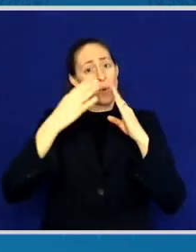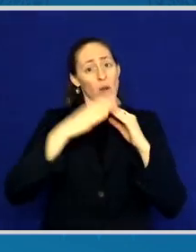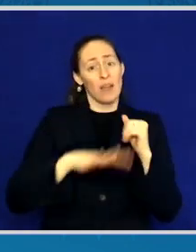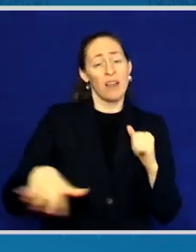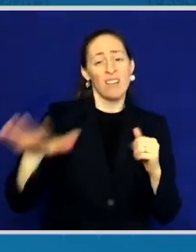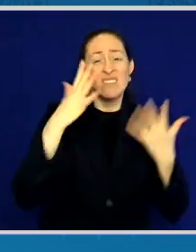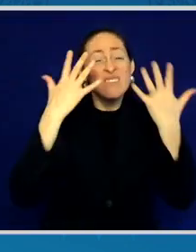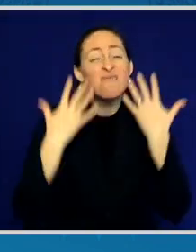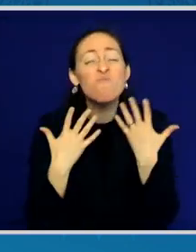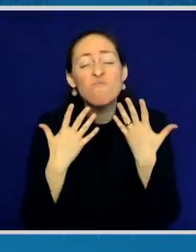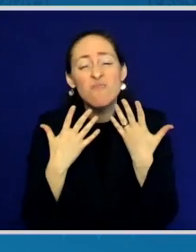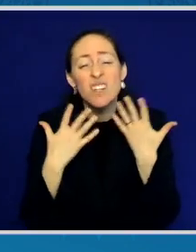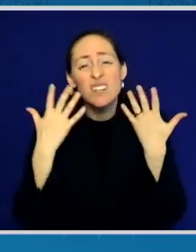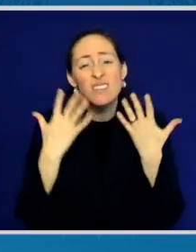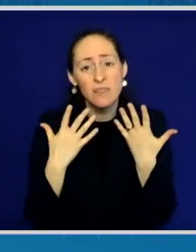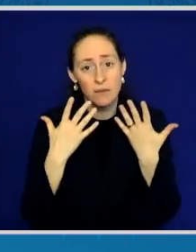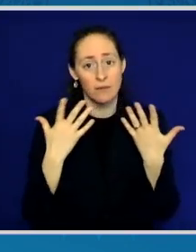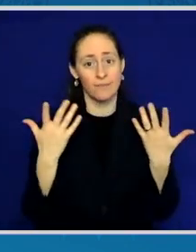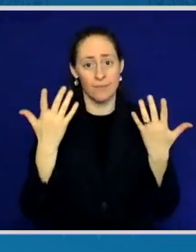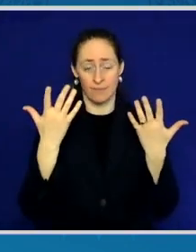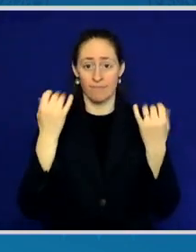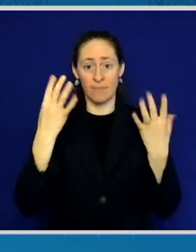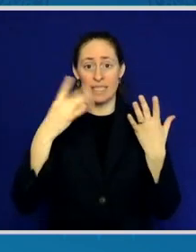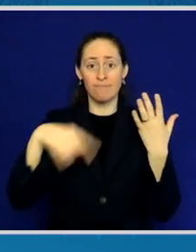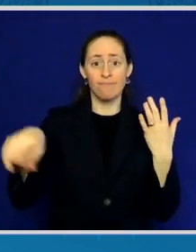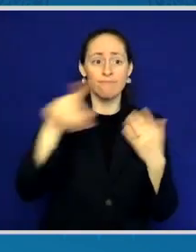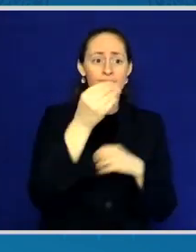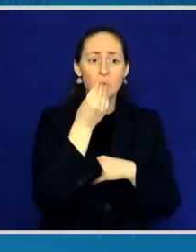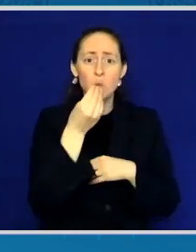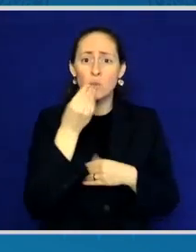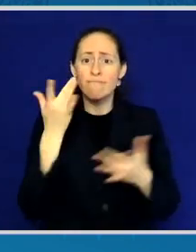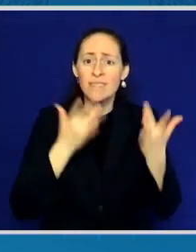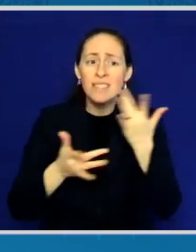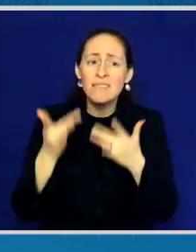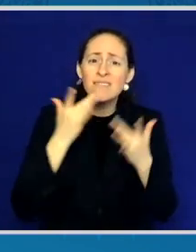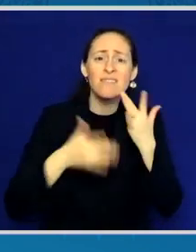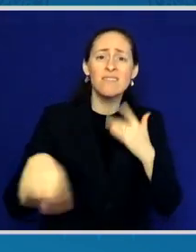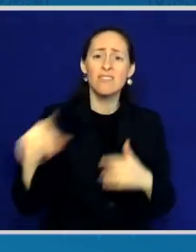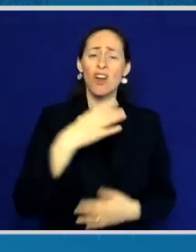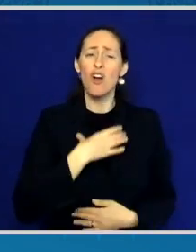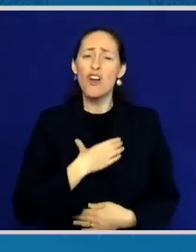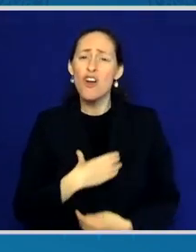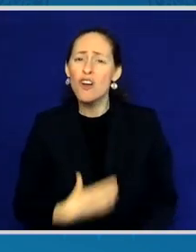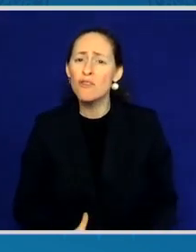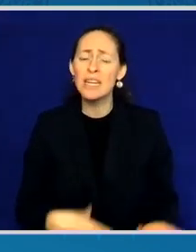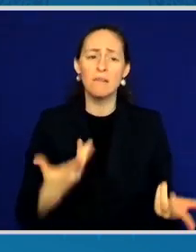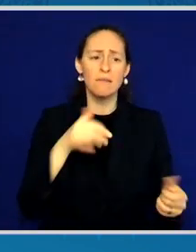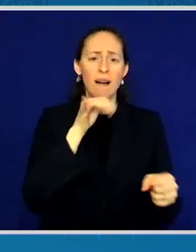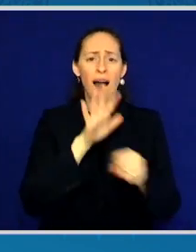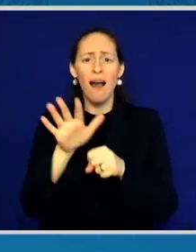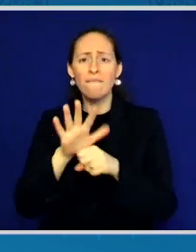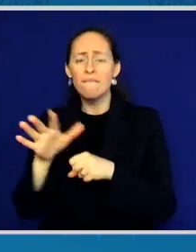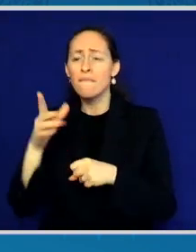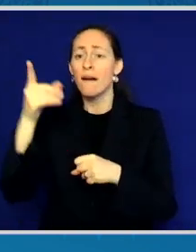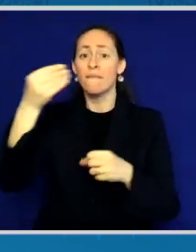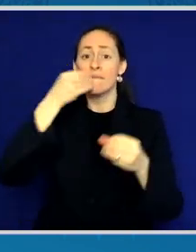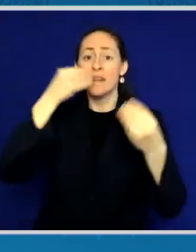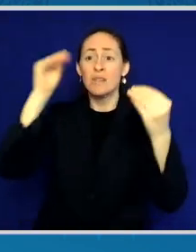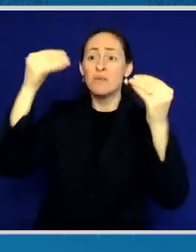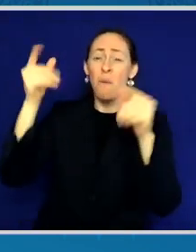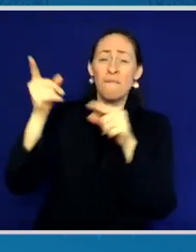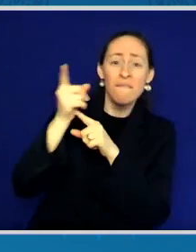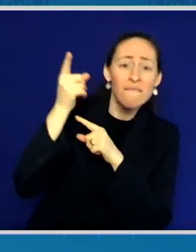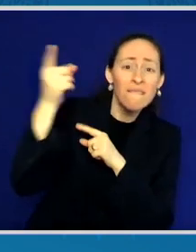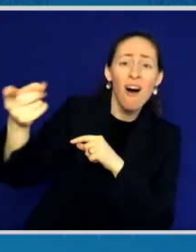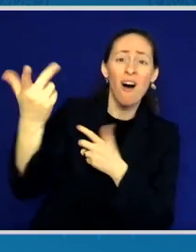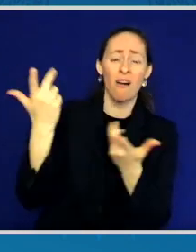at a place where we talk about food deserts, where we talk about the unavailability of grocery stores that sell